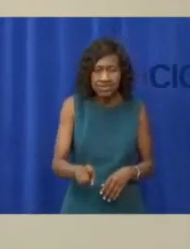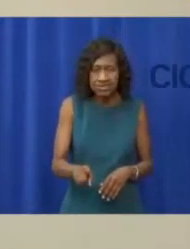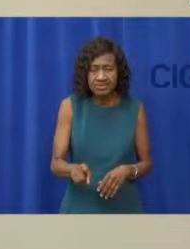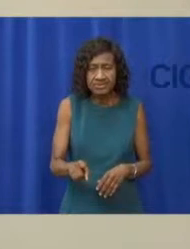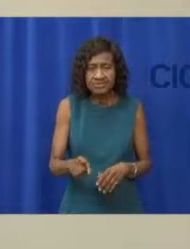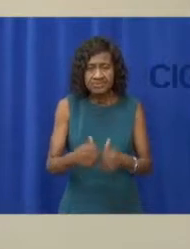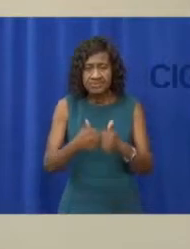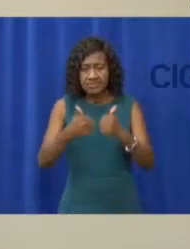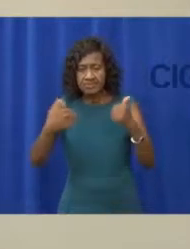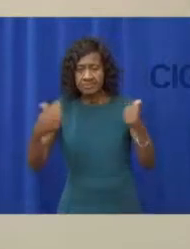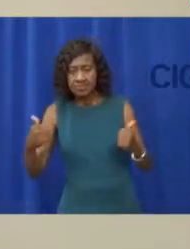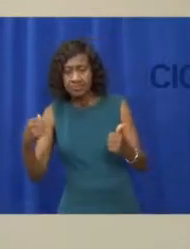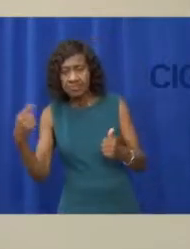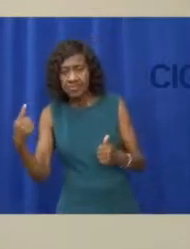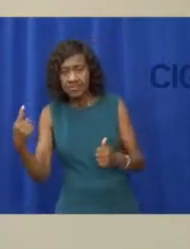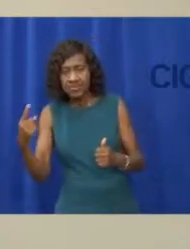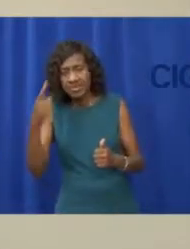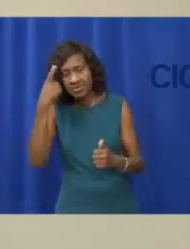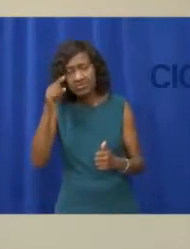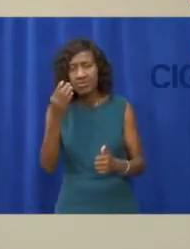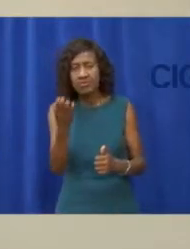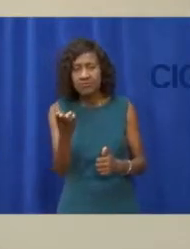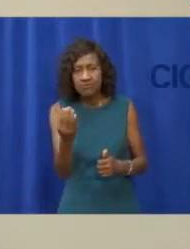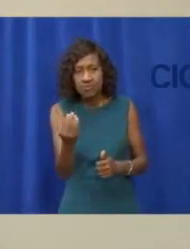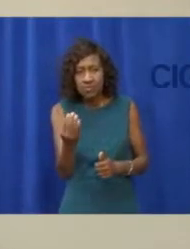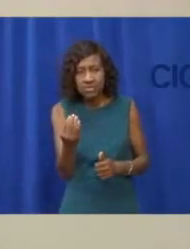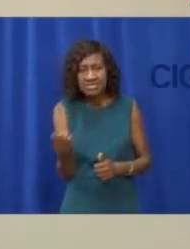period of 14 days.